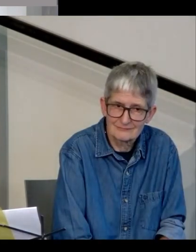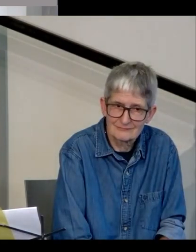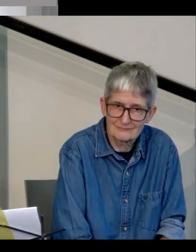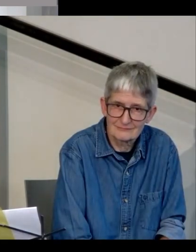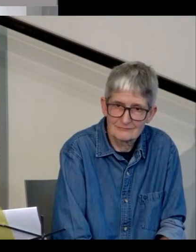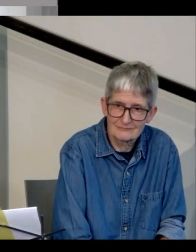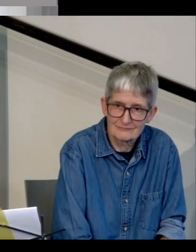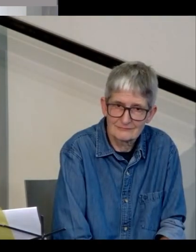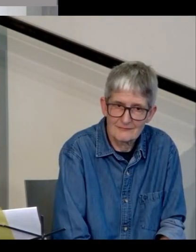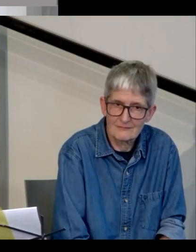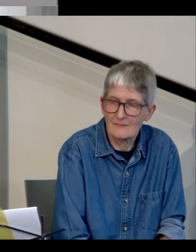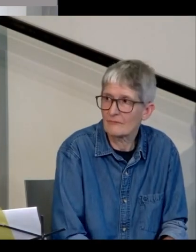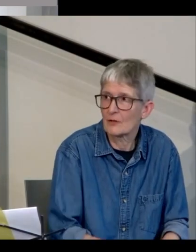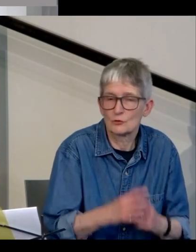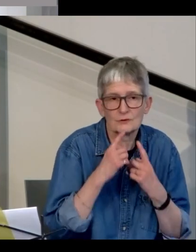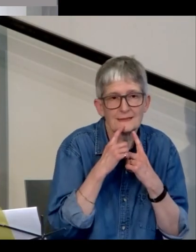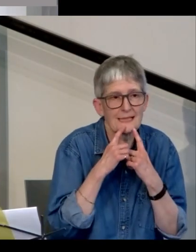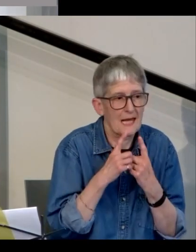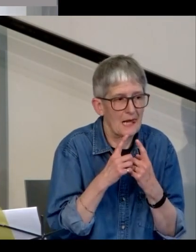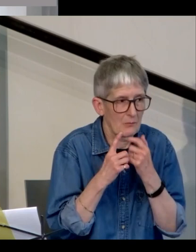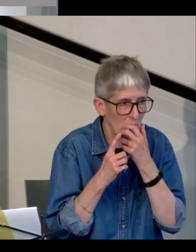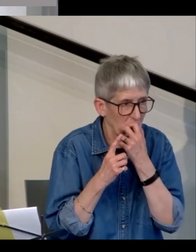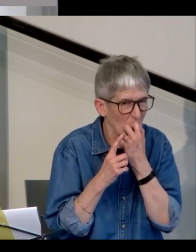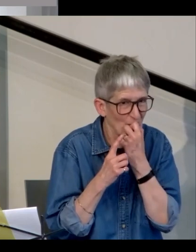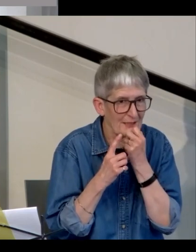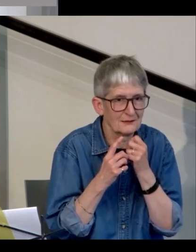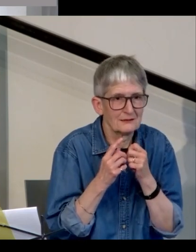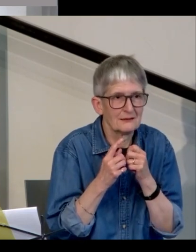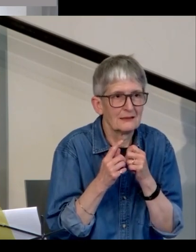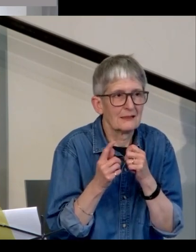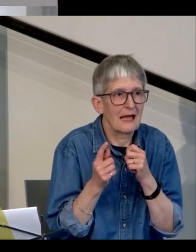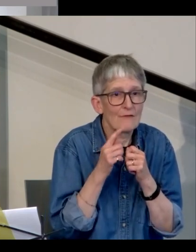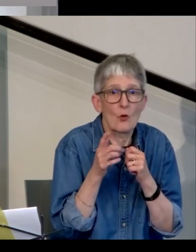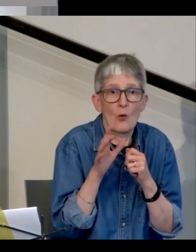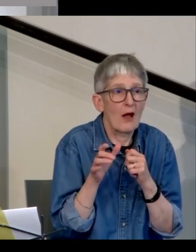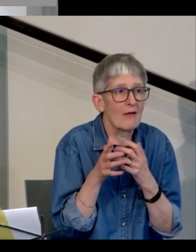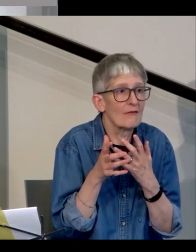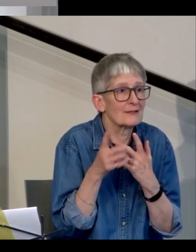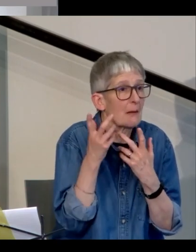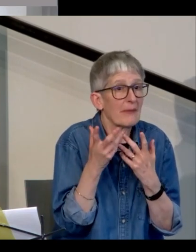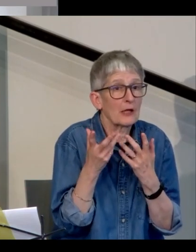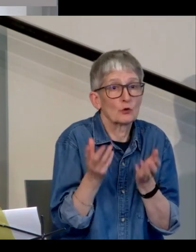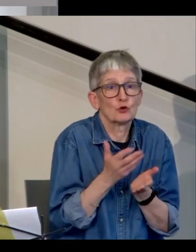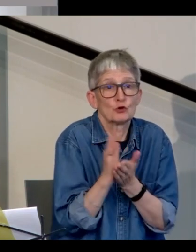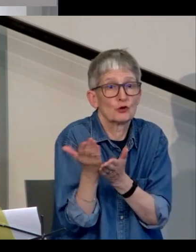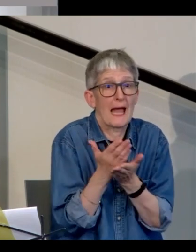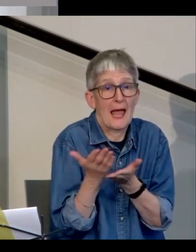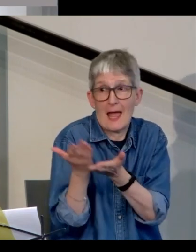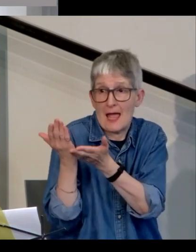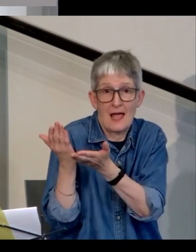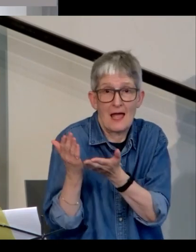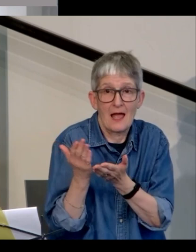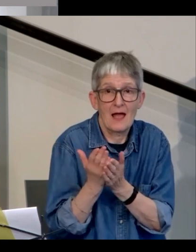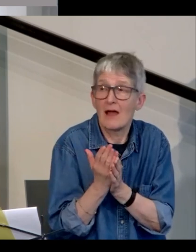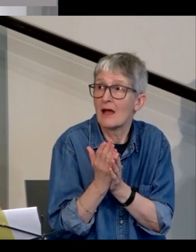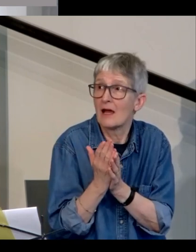Bless you, Lord. Well, you may feel you have a word or a Bible passage, something you think would really edify the church. If you